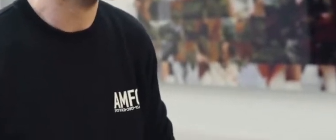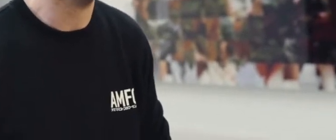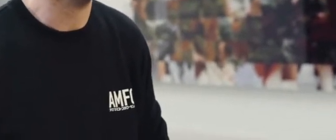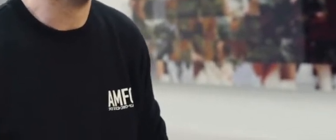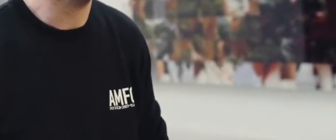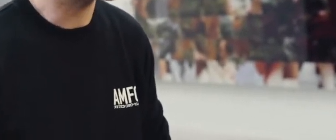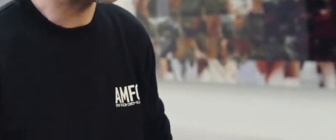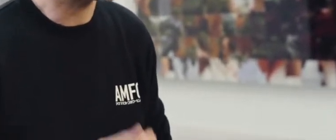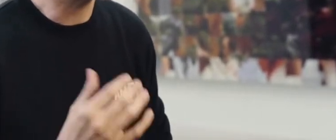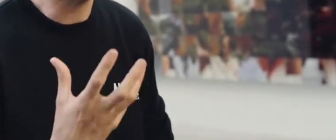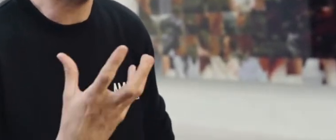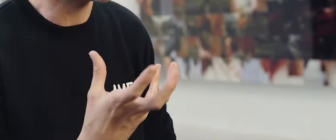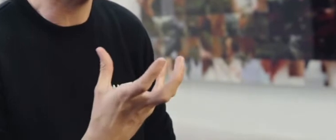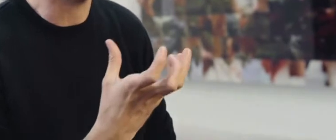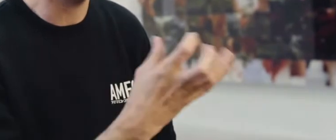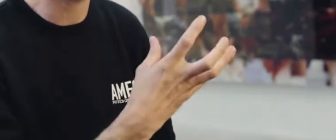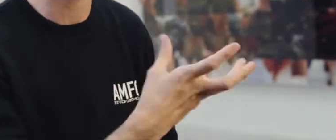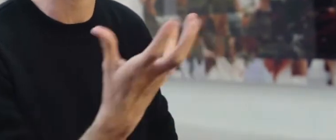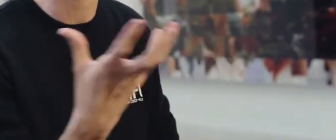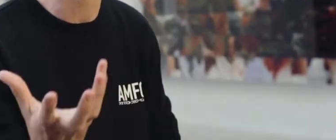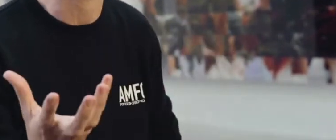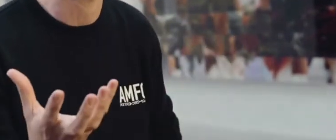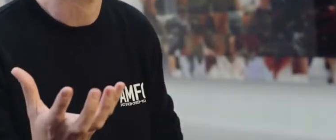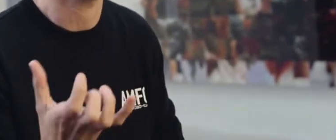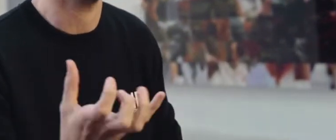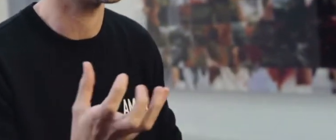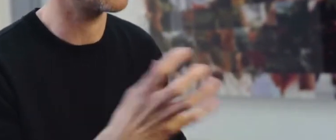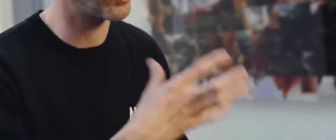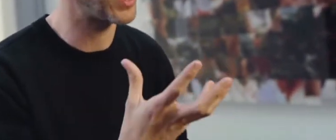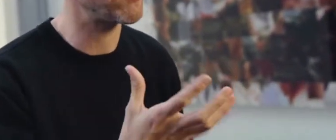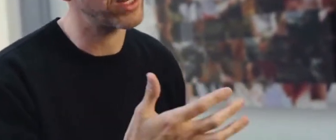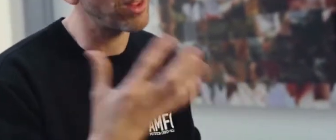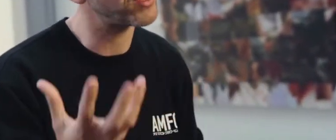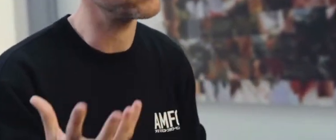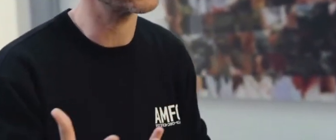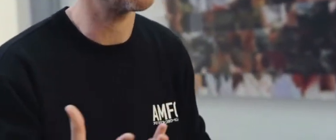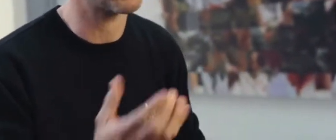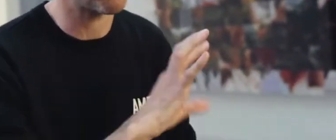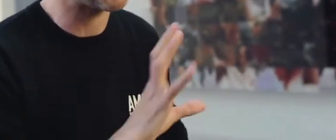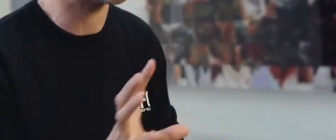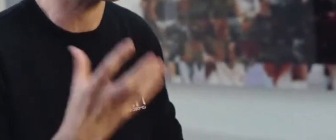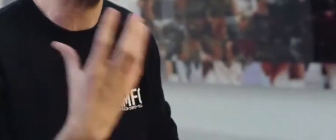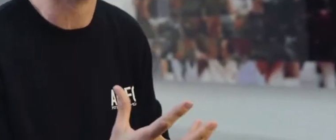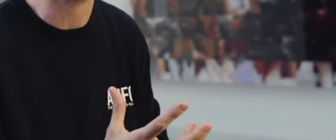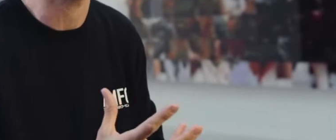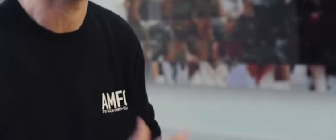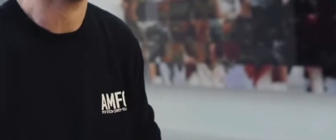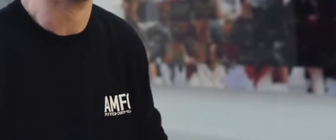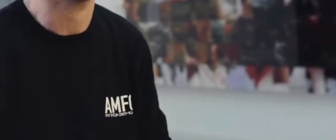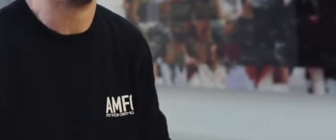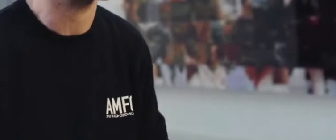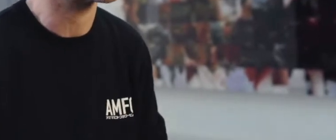when I realised that I wanted to find some other translation of the archive in another discipline, I felt Ben would be the